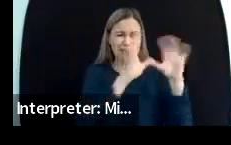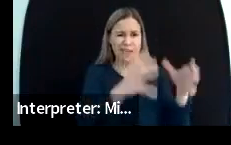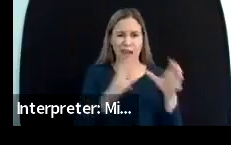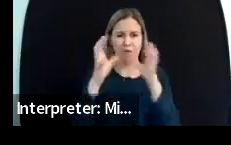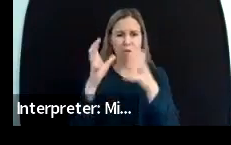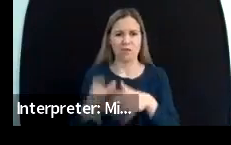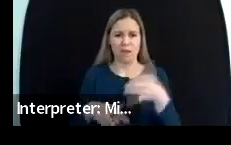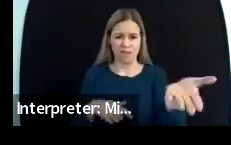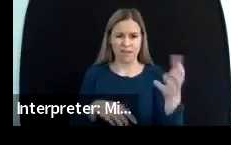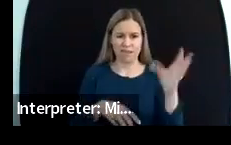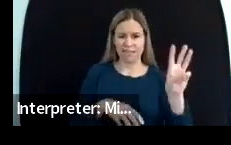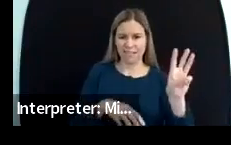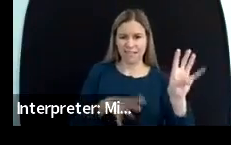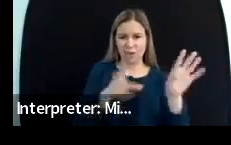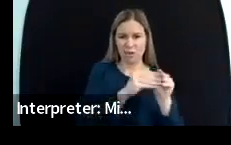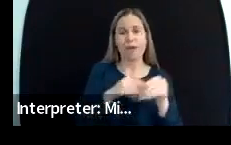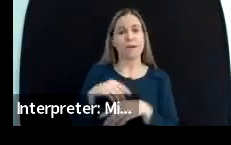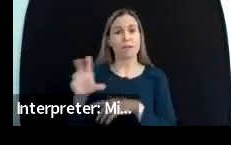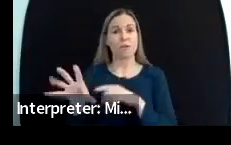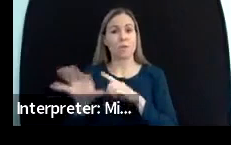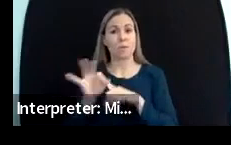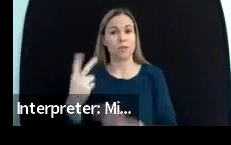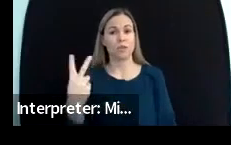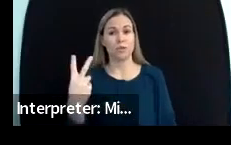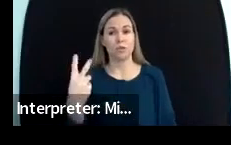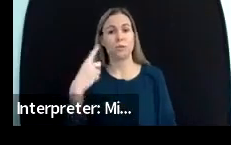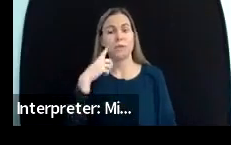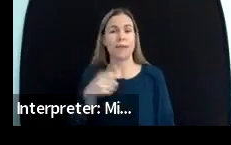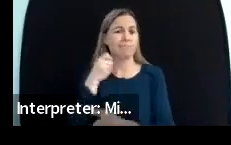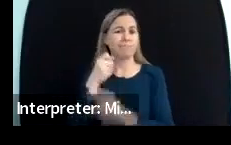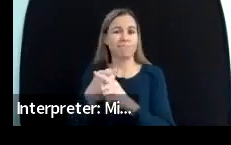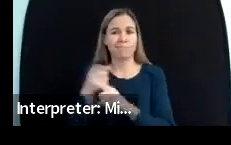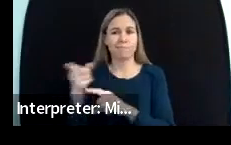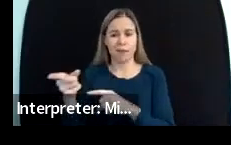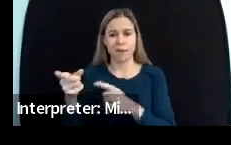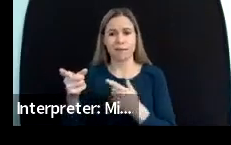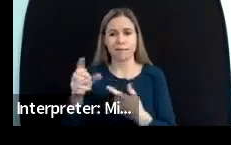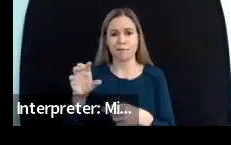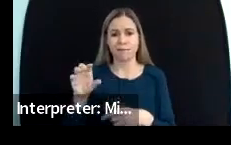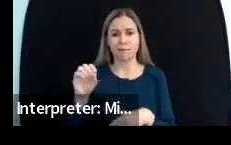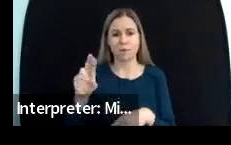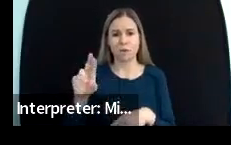about 50 seconds. No right or wrong answer.